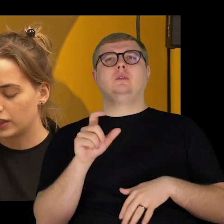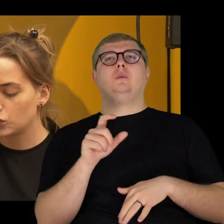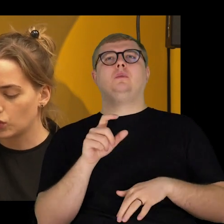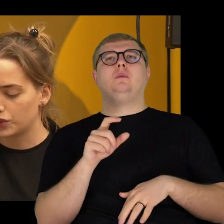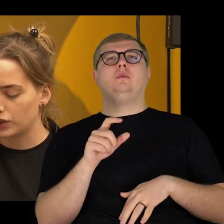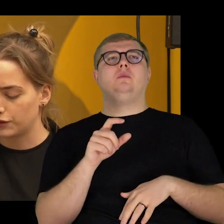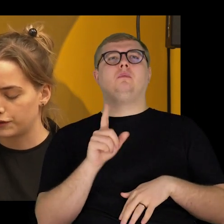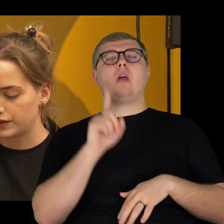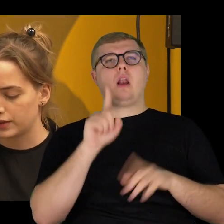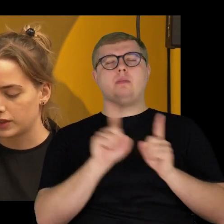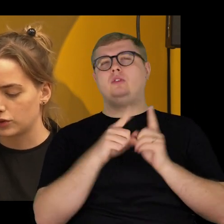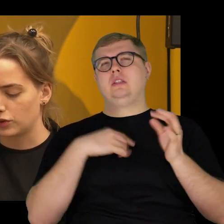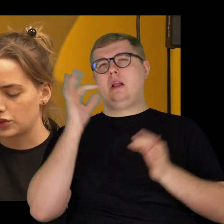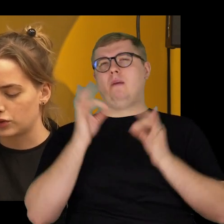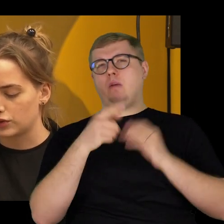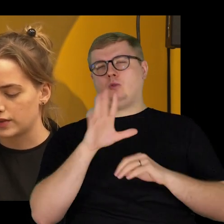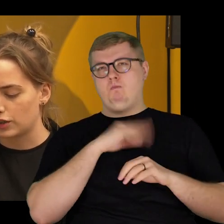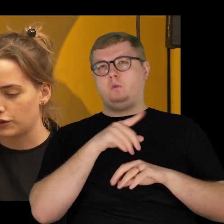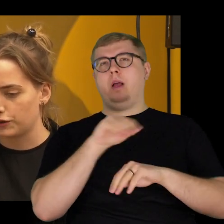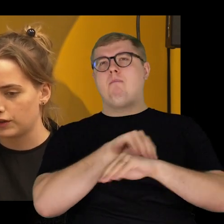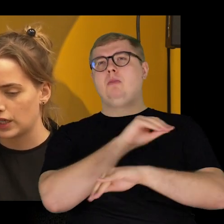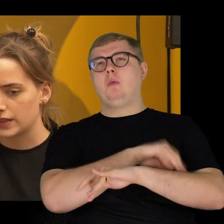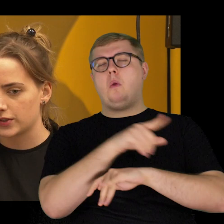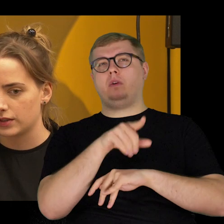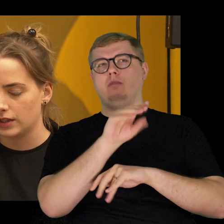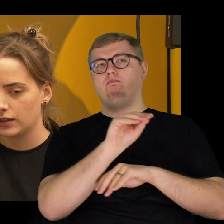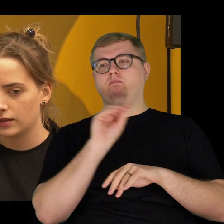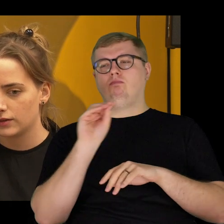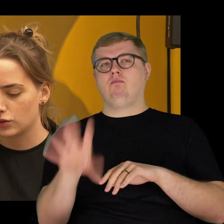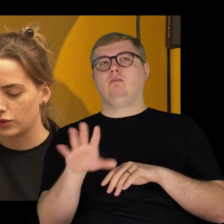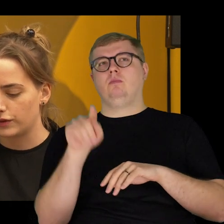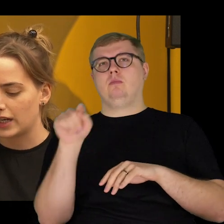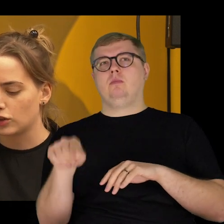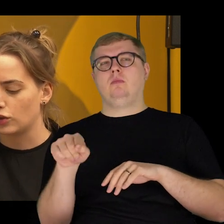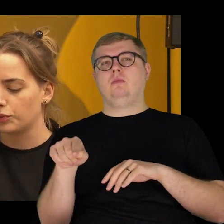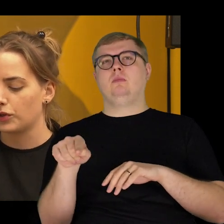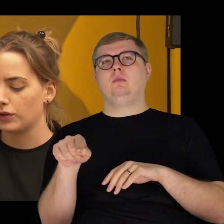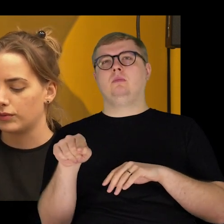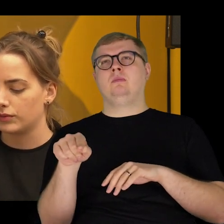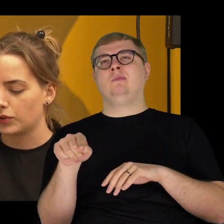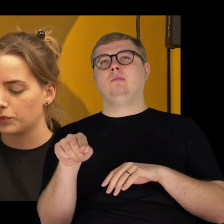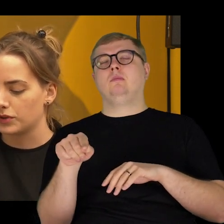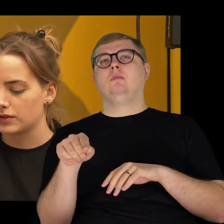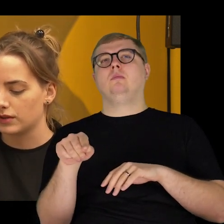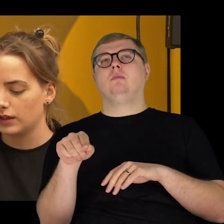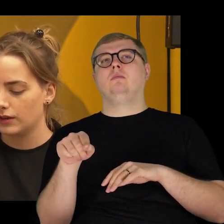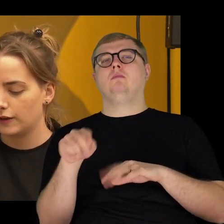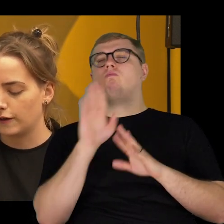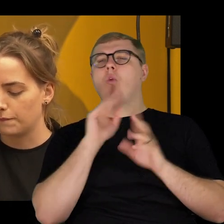But I do wonder if this methodology could serve as sort of ad hoc